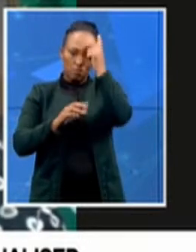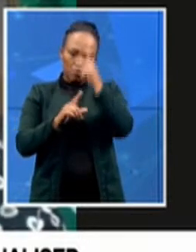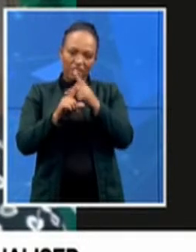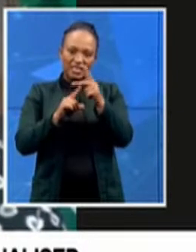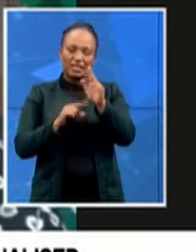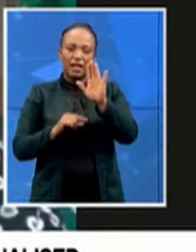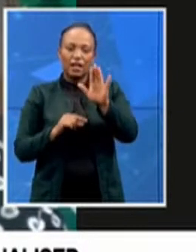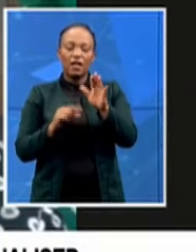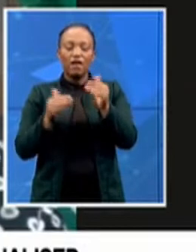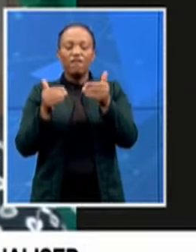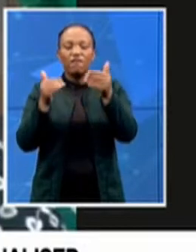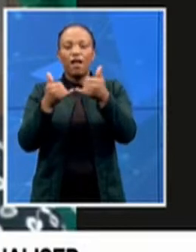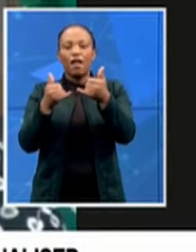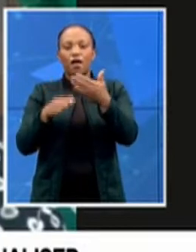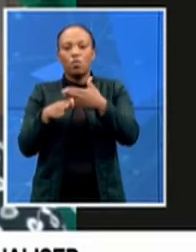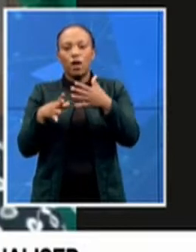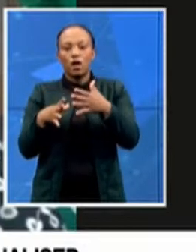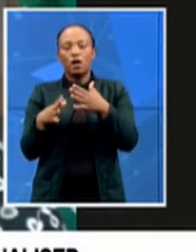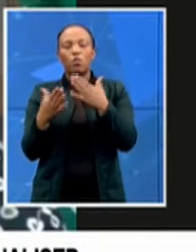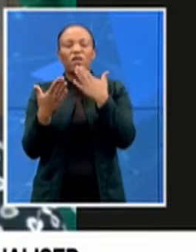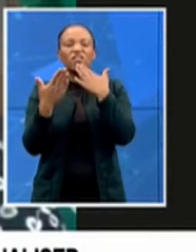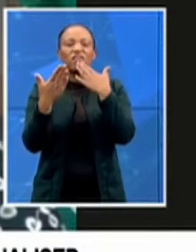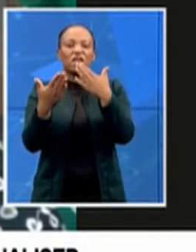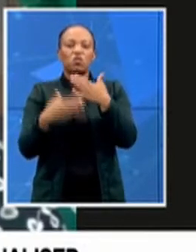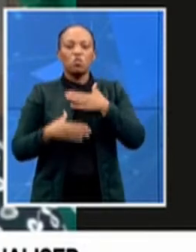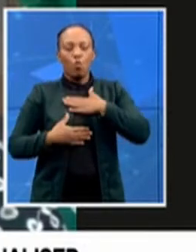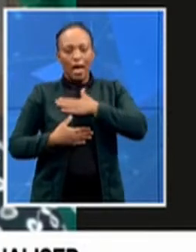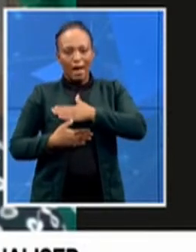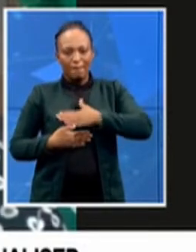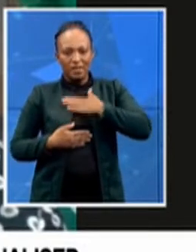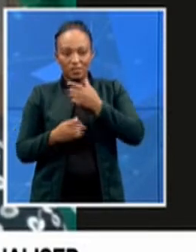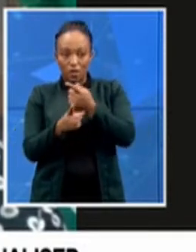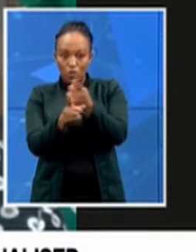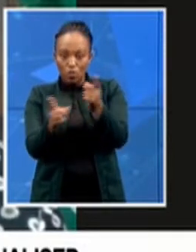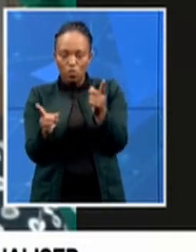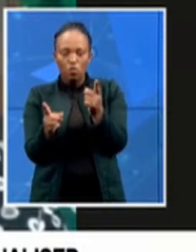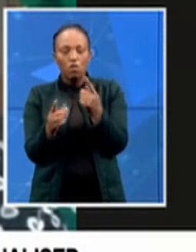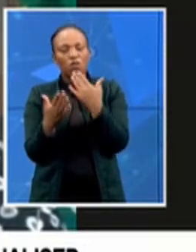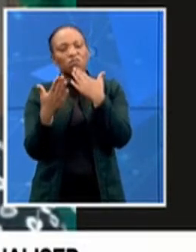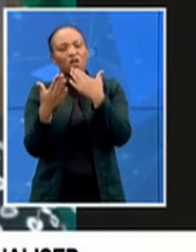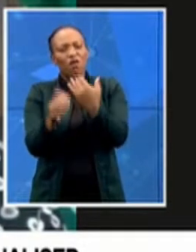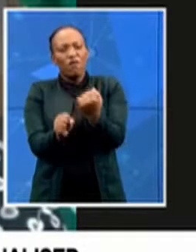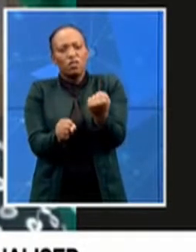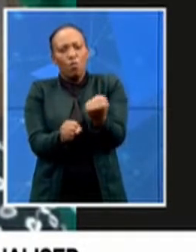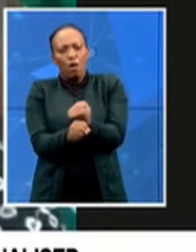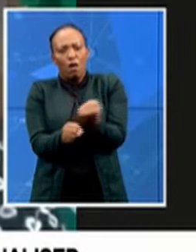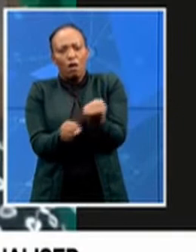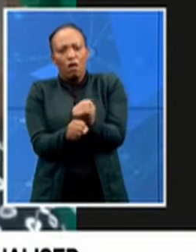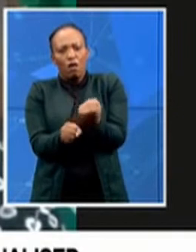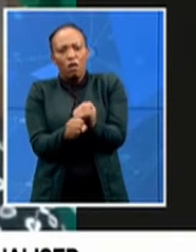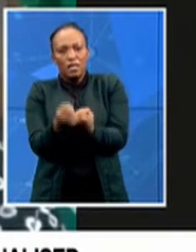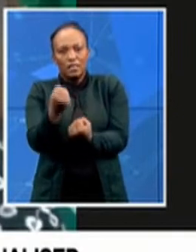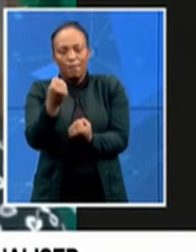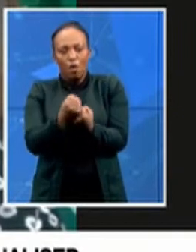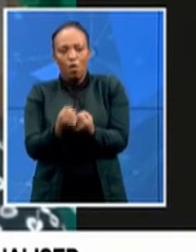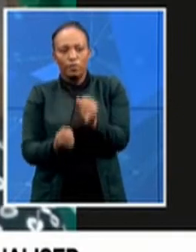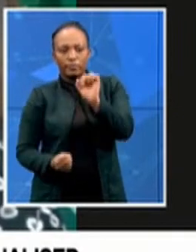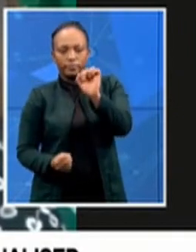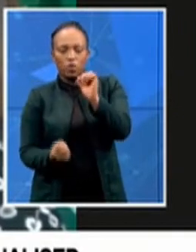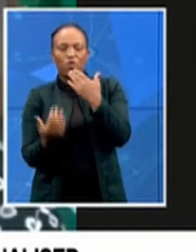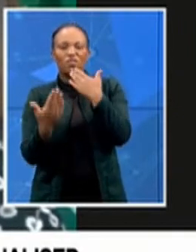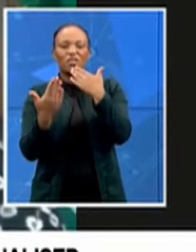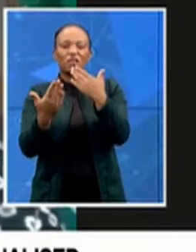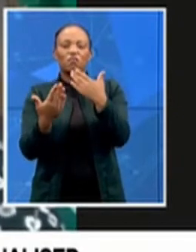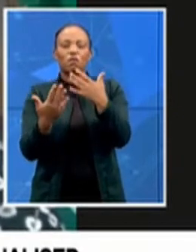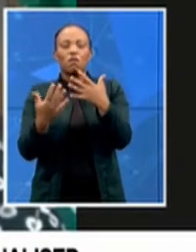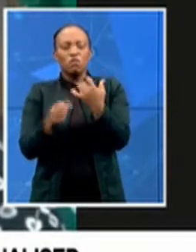you. We thank you for the dedication and support. We thank you for the sacrifices that you're making for this